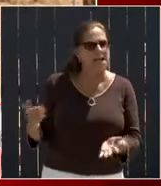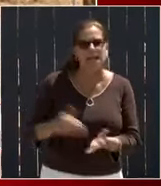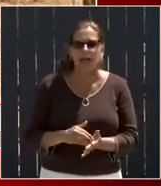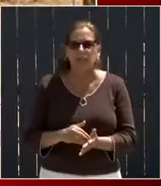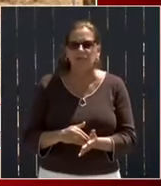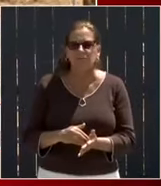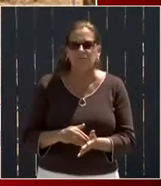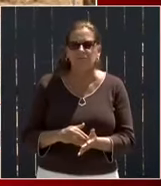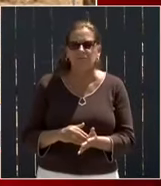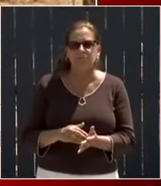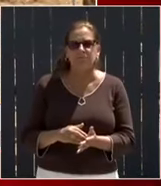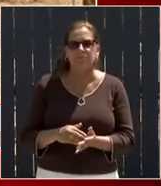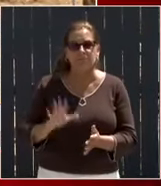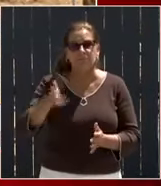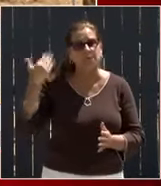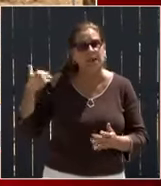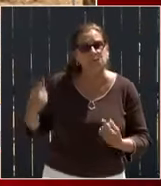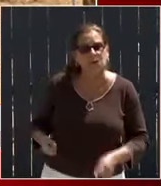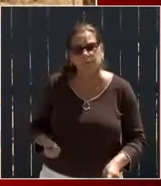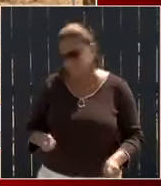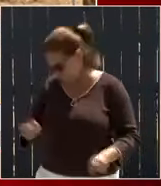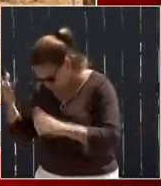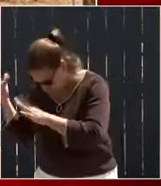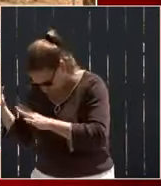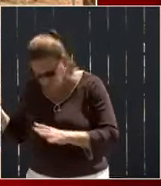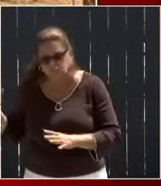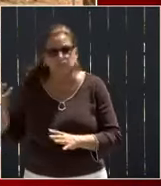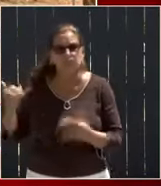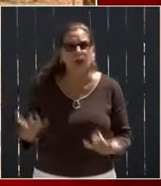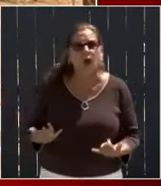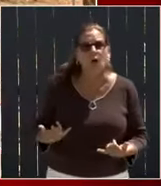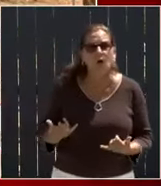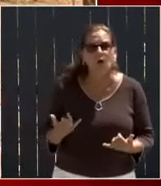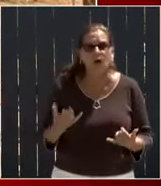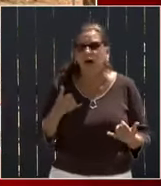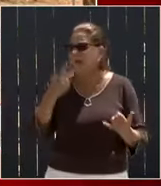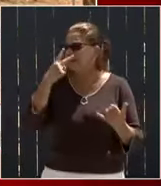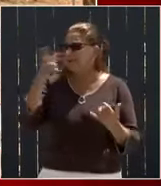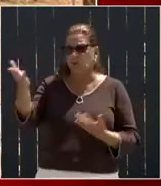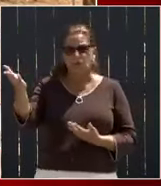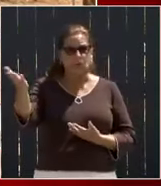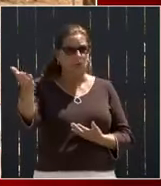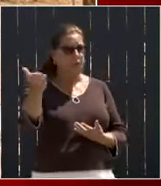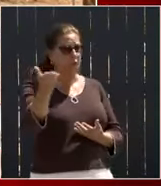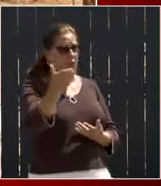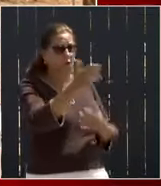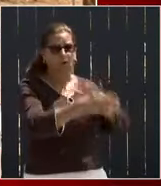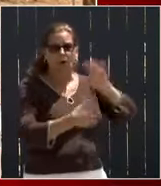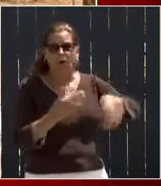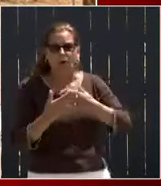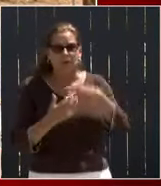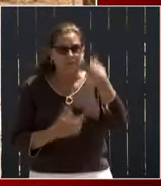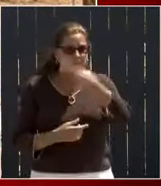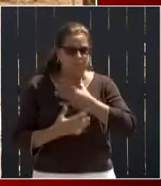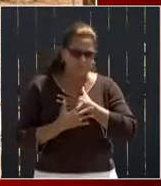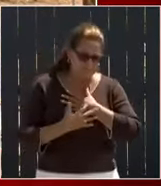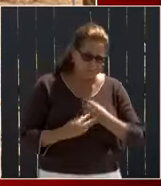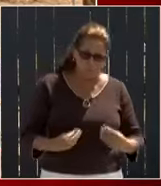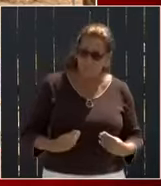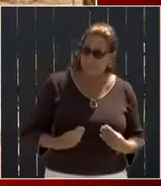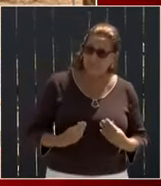about. But I've just been moved by all the faces that I see that we haven't seen in a long time, and all the people who